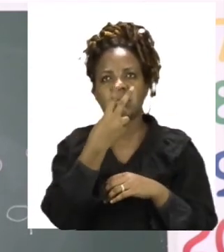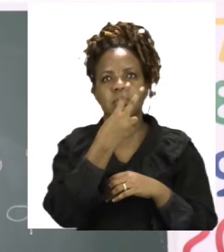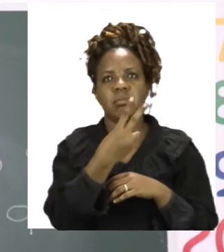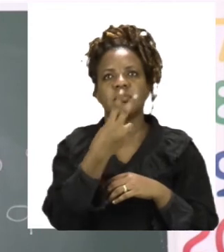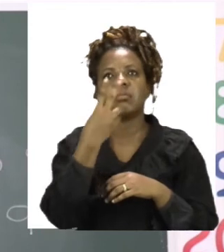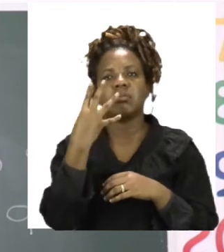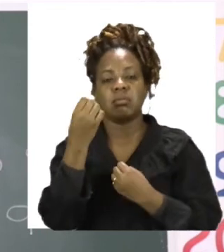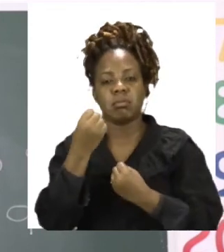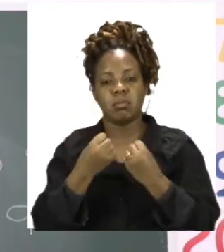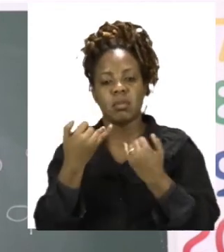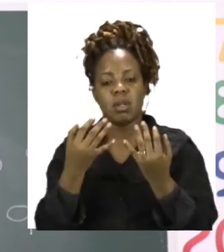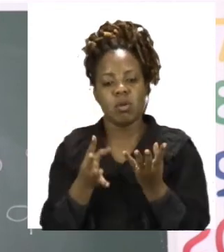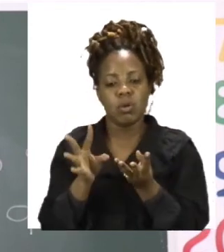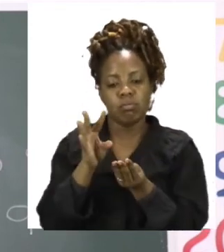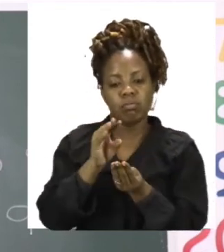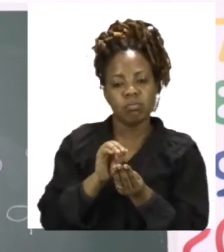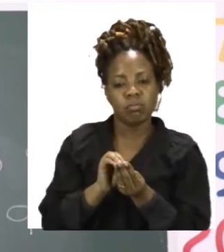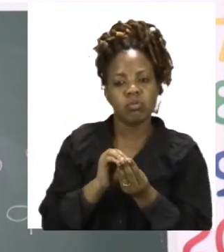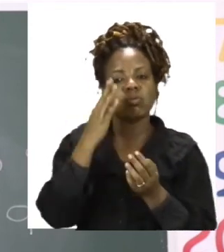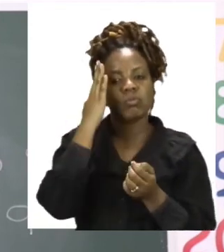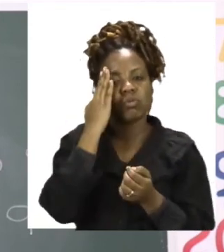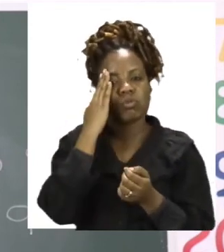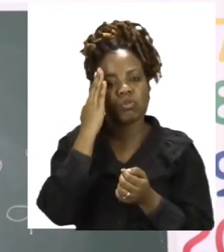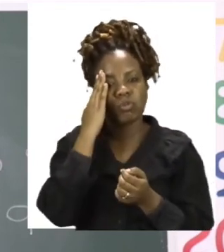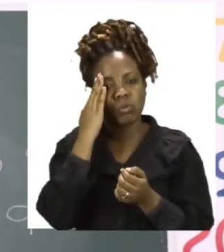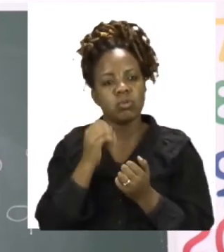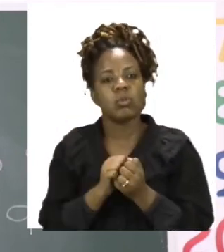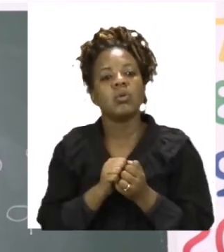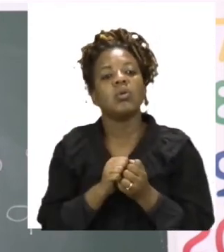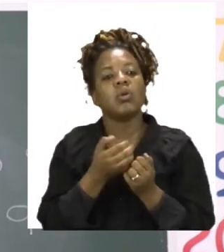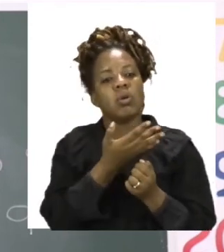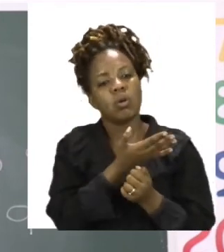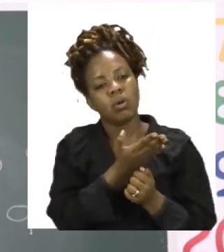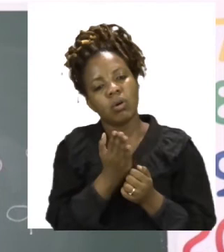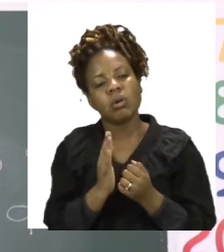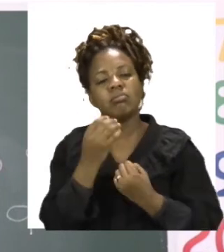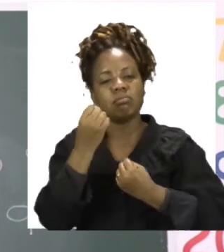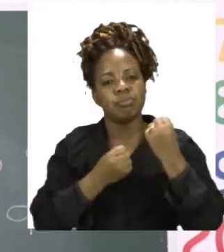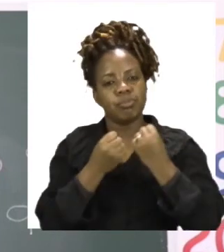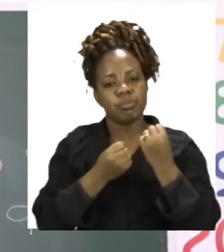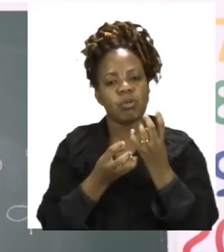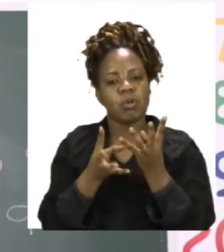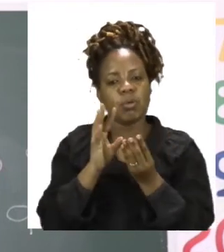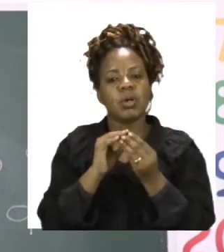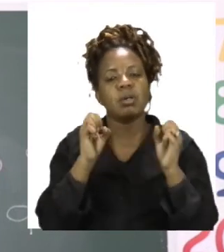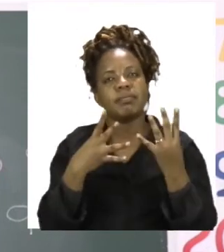them together to find out how many she actually counted all